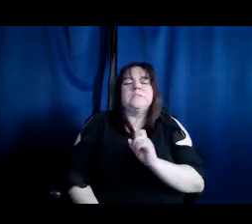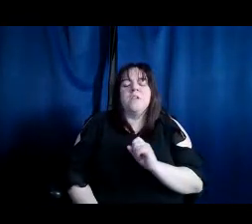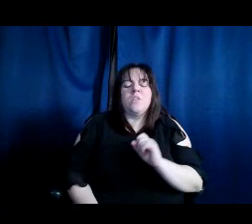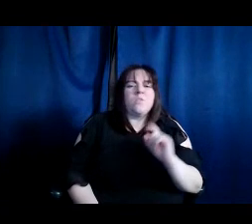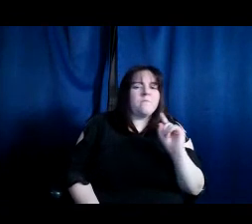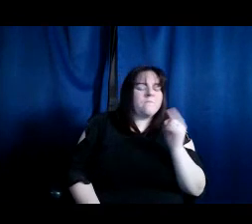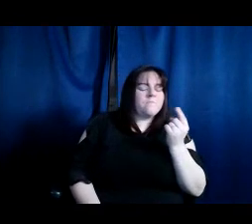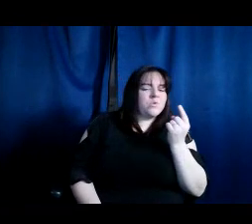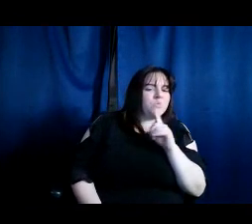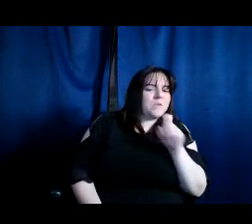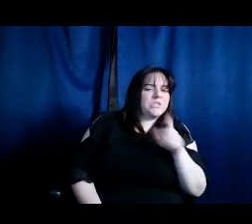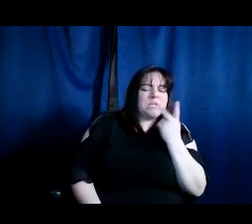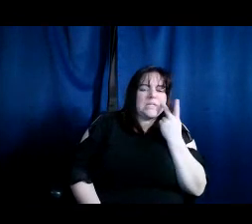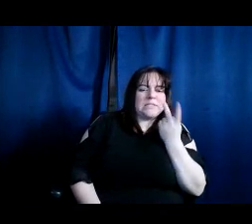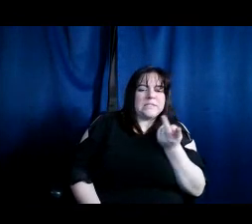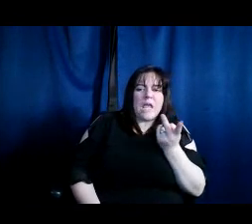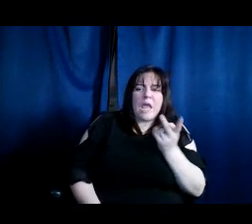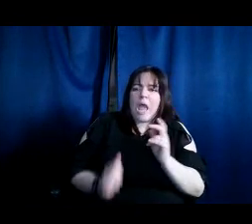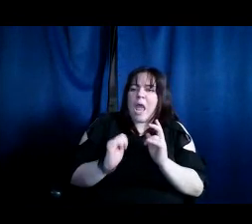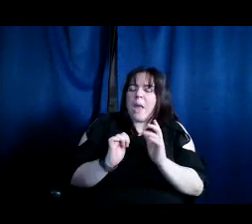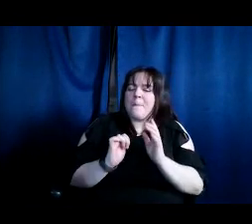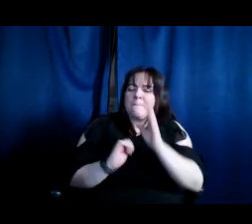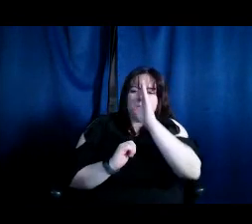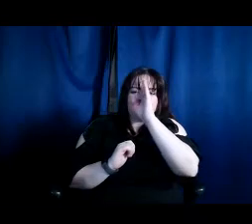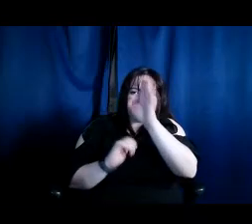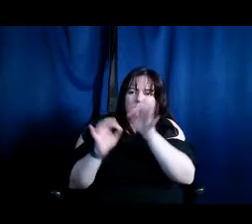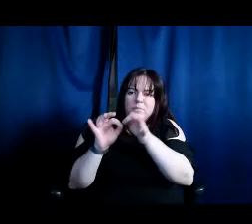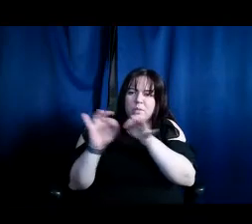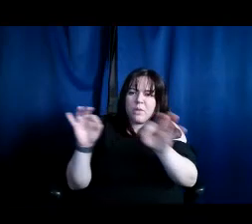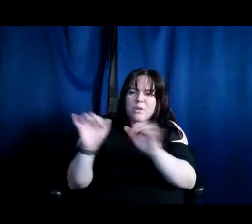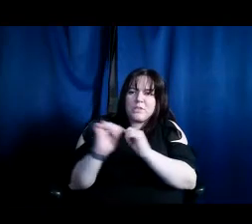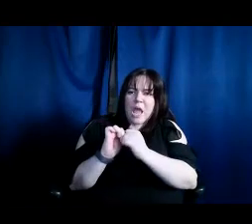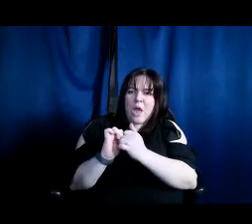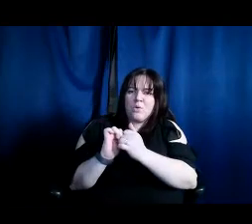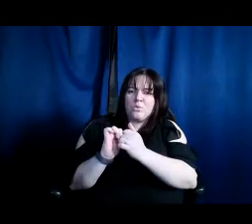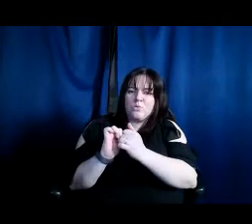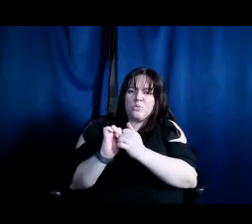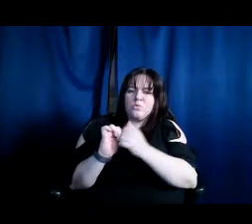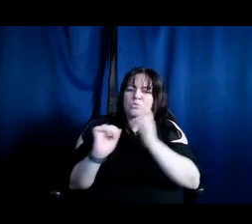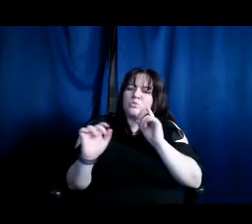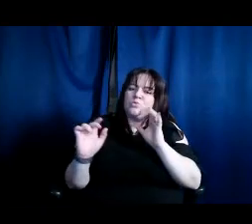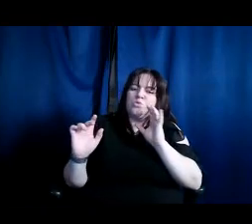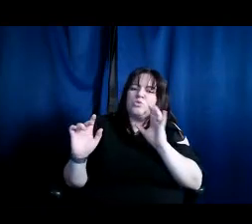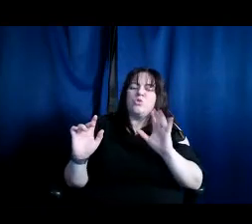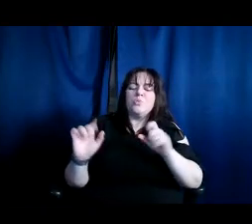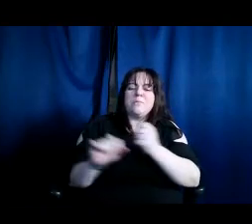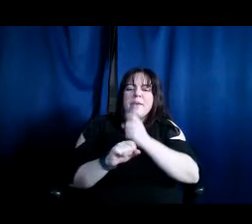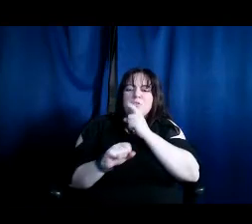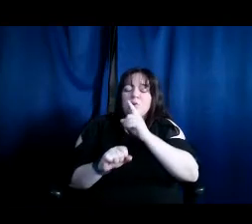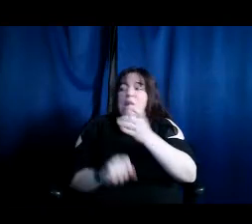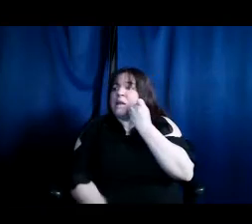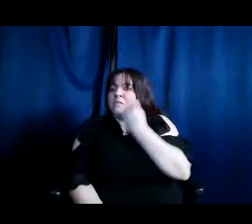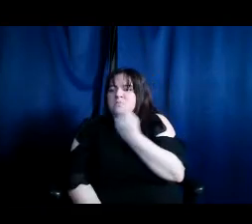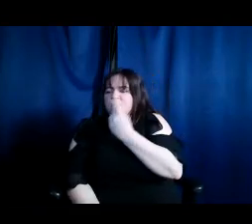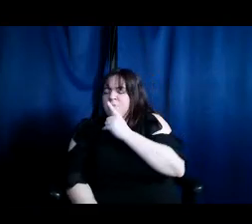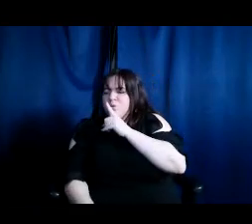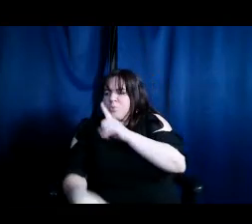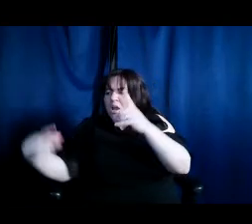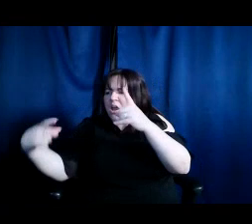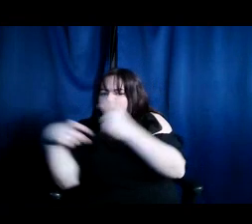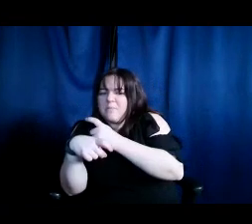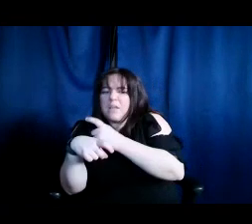how do we use plain language to convey something that needs to be highly scientific and or complicated, like